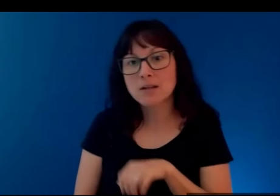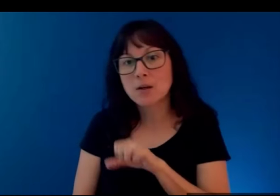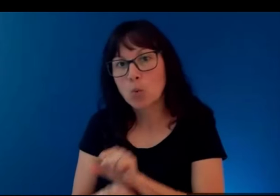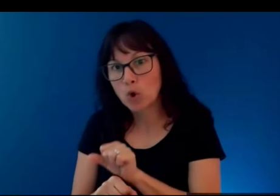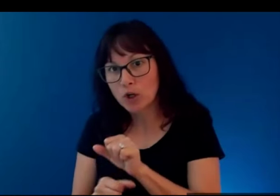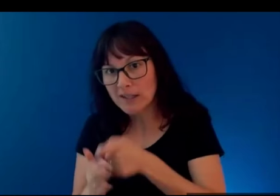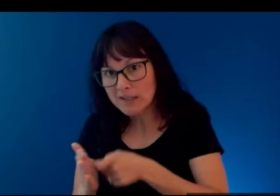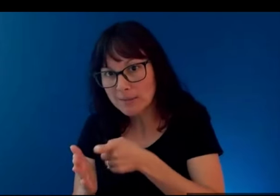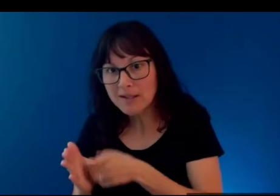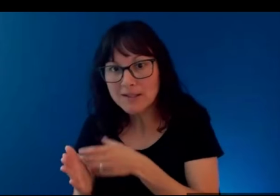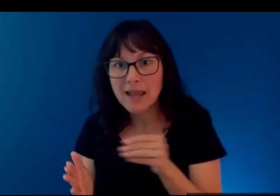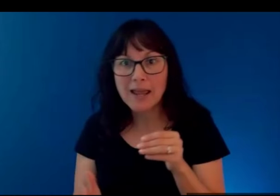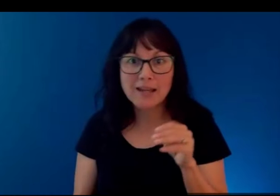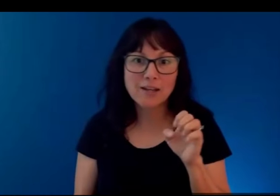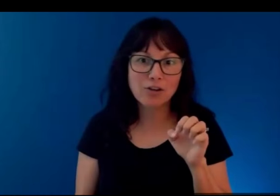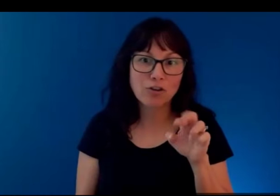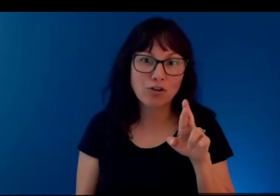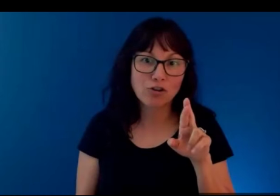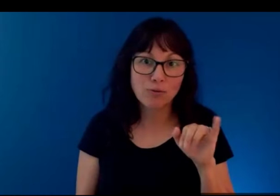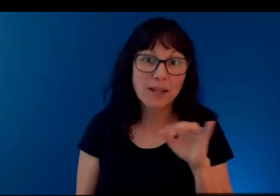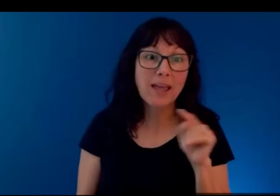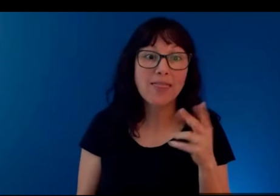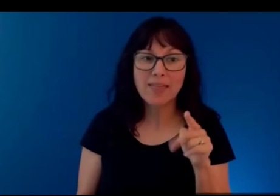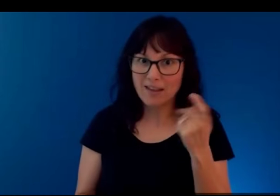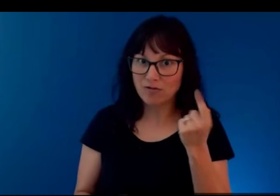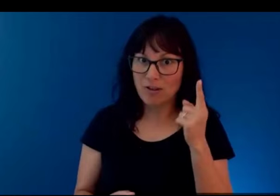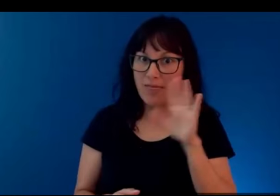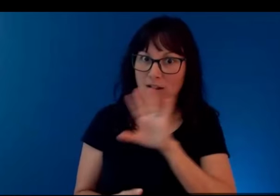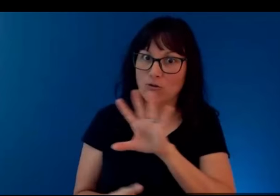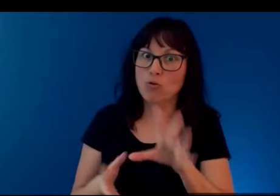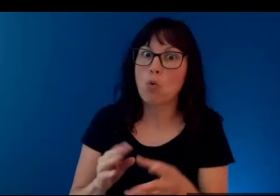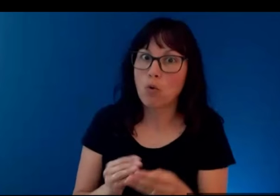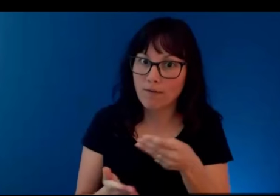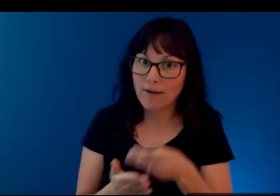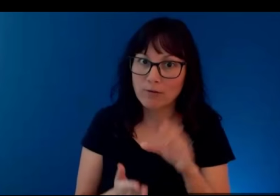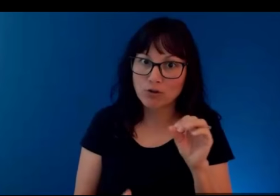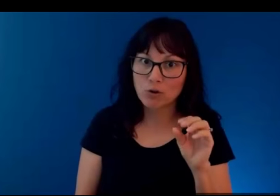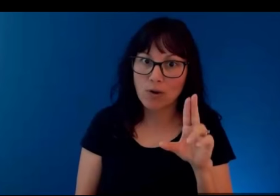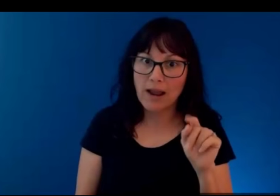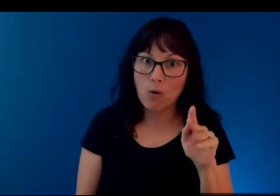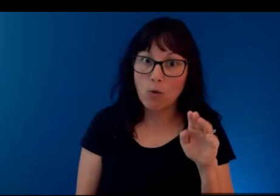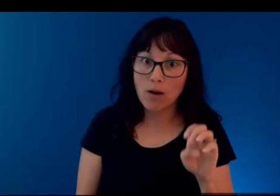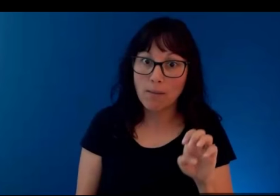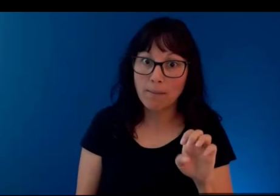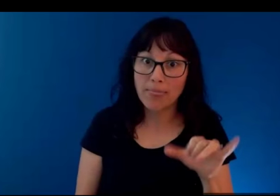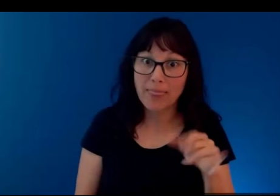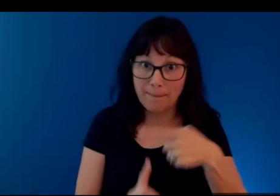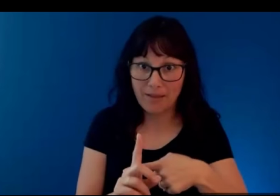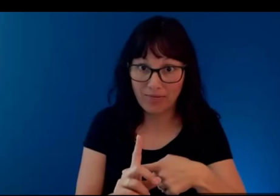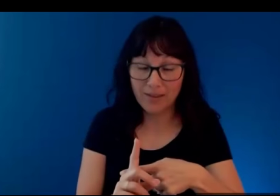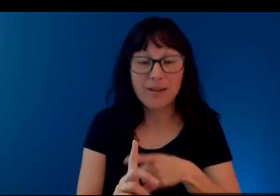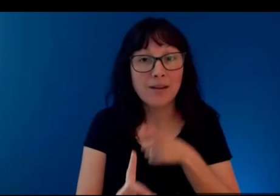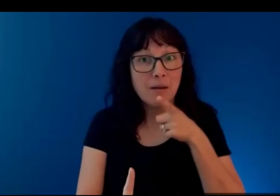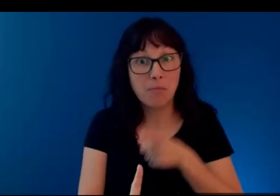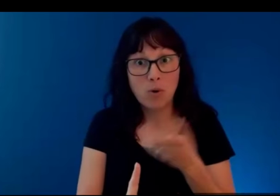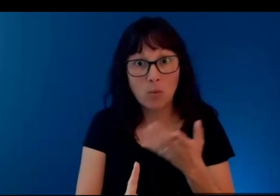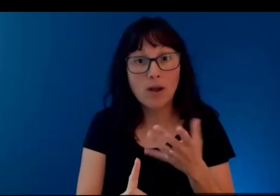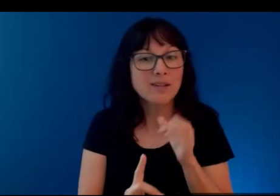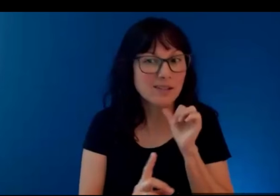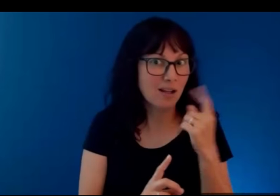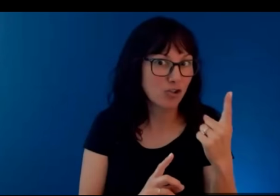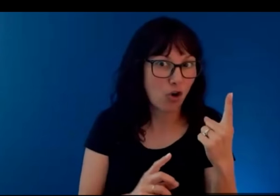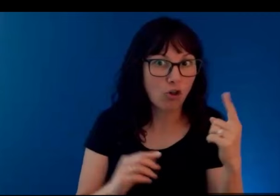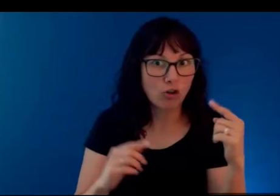and IRWIs. And then they get to understand their total financial outcome for the month. All this to say that it's not a dollar for